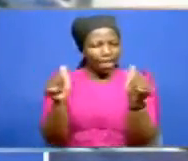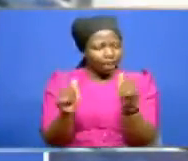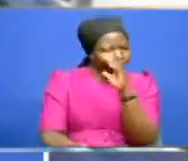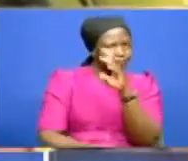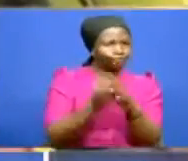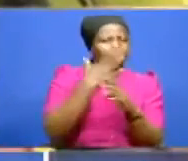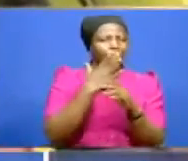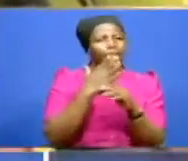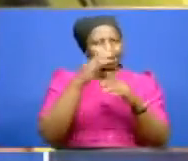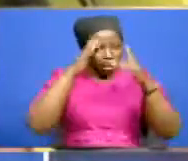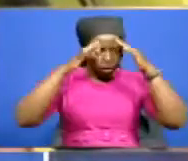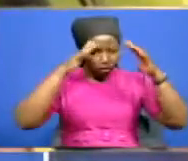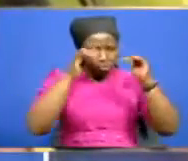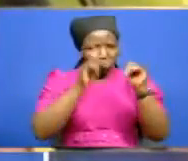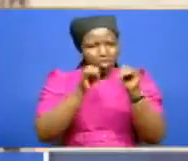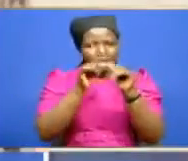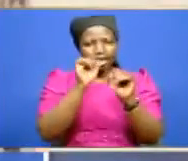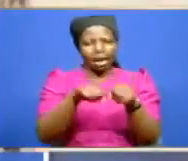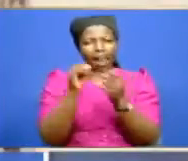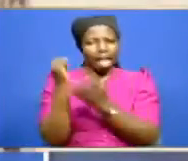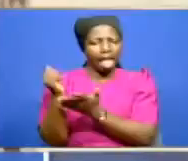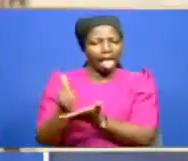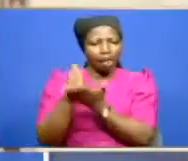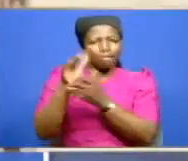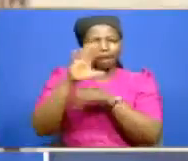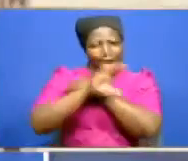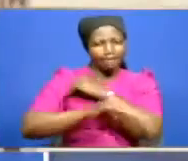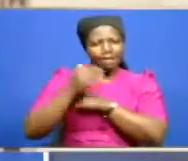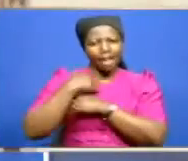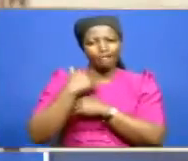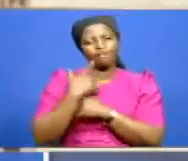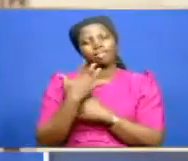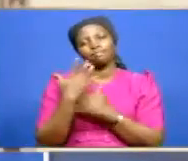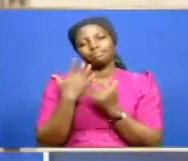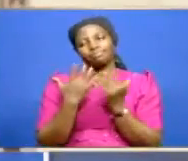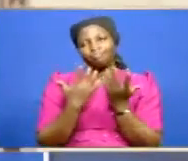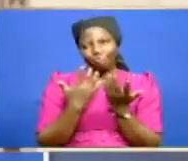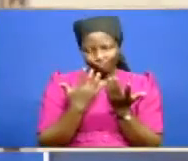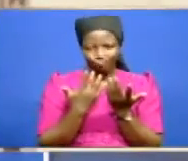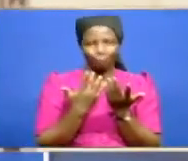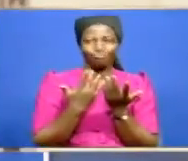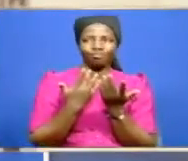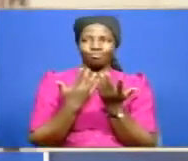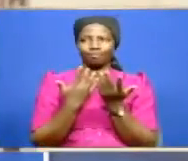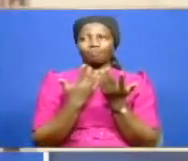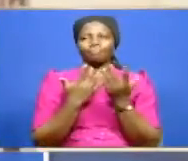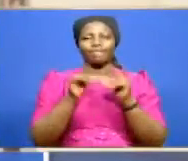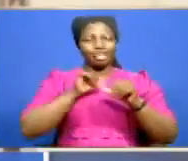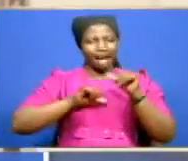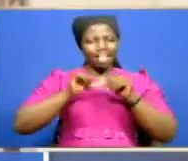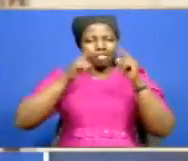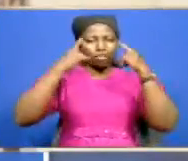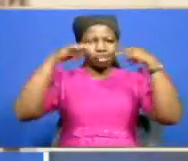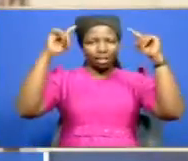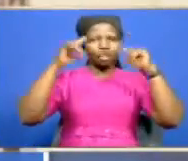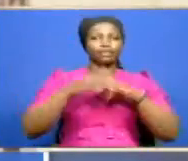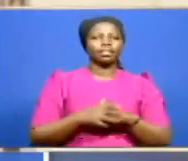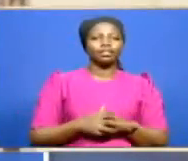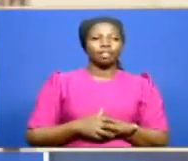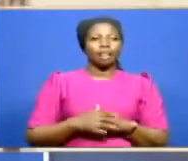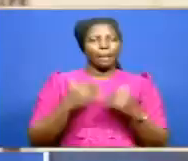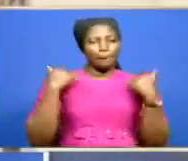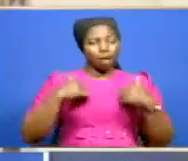kuletea taifa ili ufanisi wa kisayansi. I firmly believe that one of the great global inventions